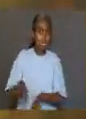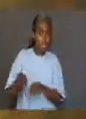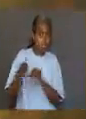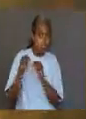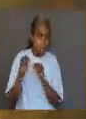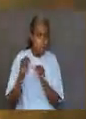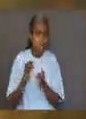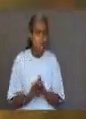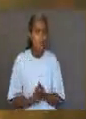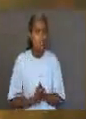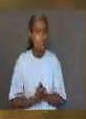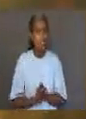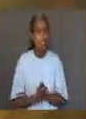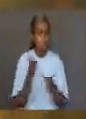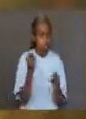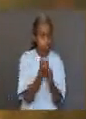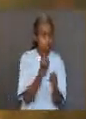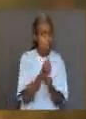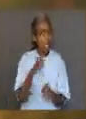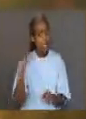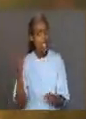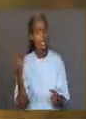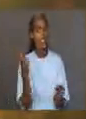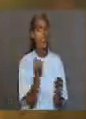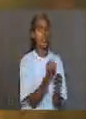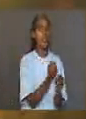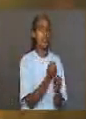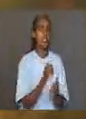Students, let us do another activity.